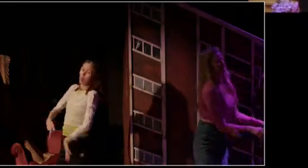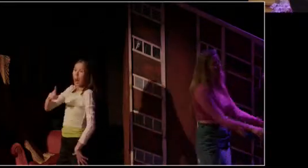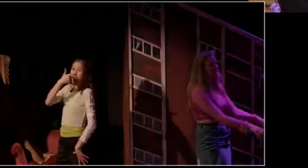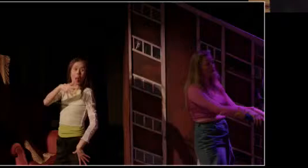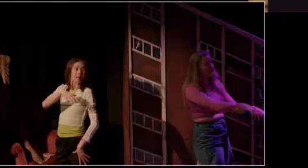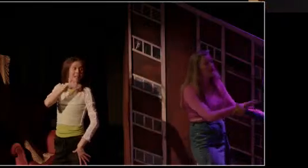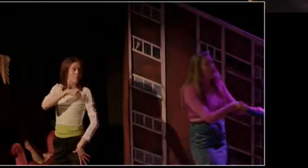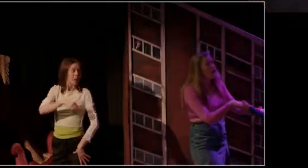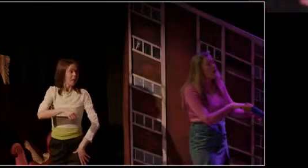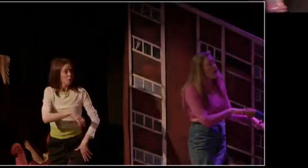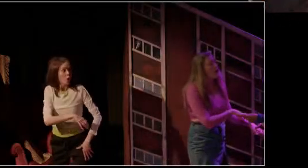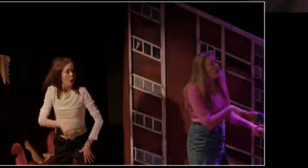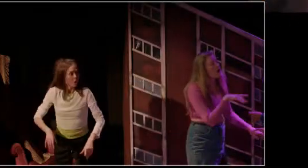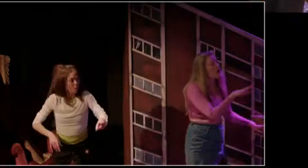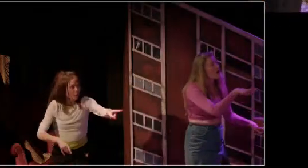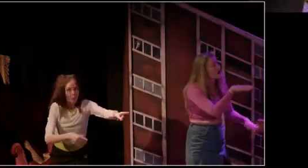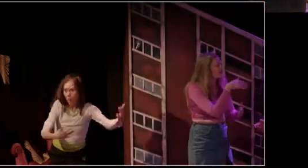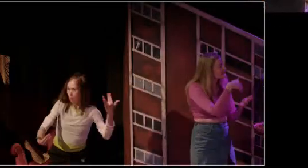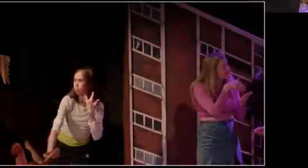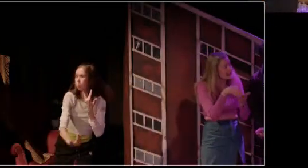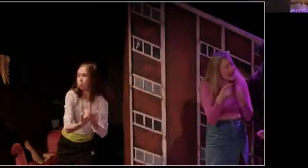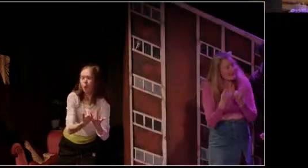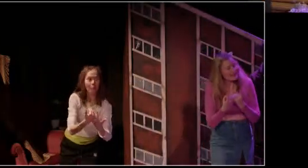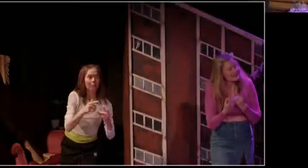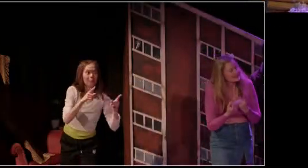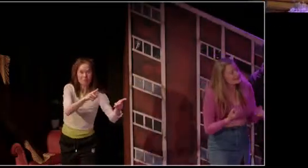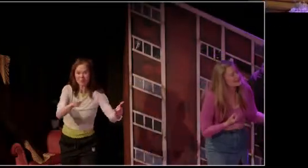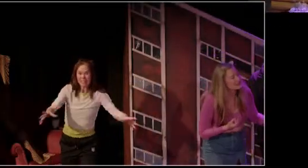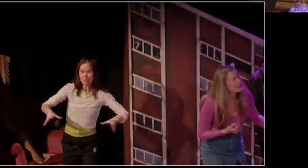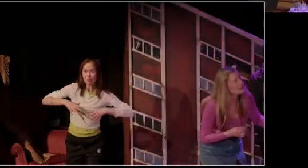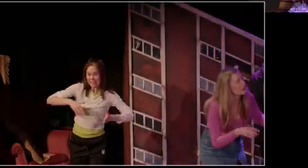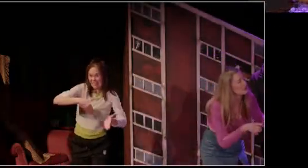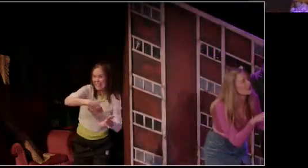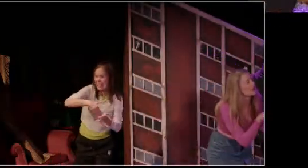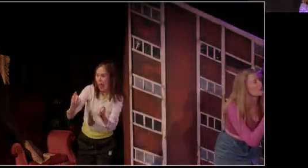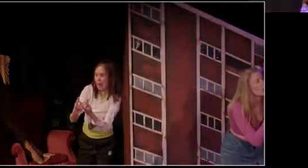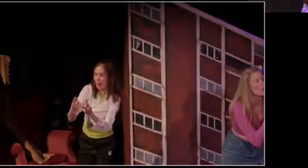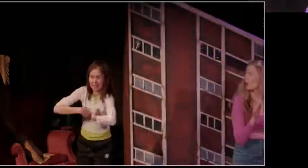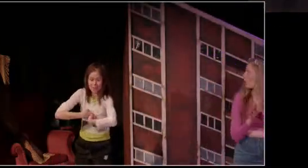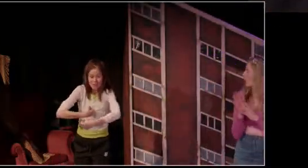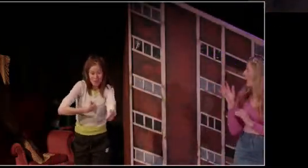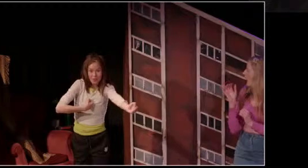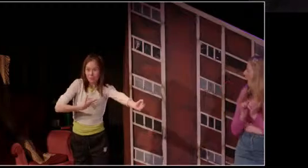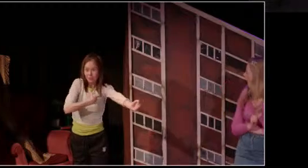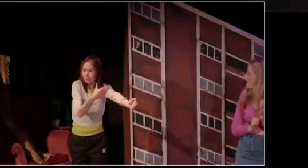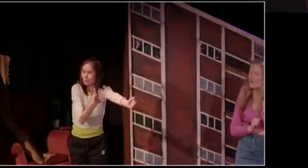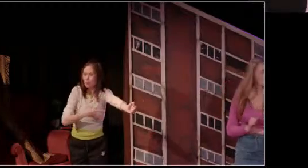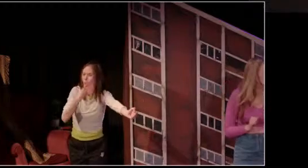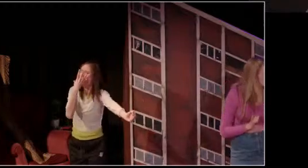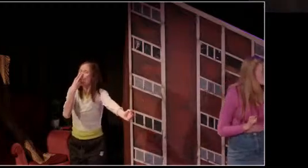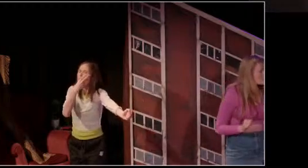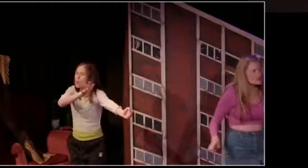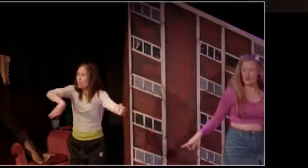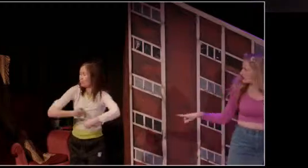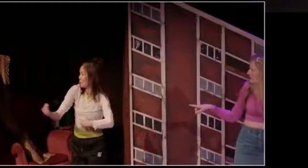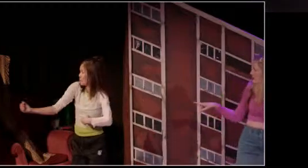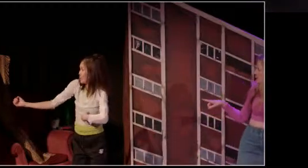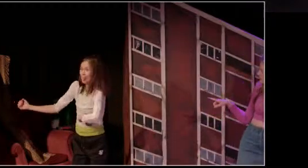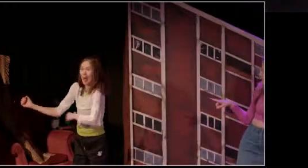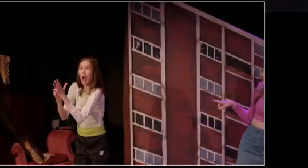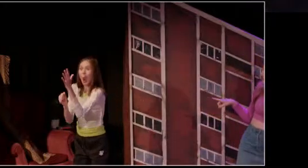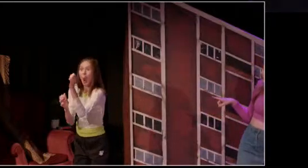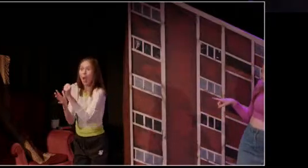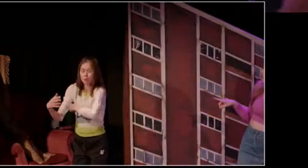Linen white as driven snow, satin black as nighttime glow, gloves as sweet as damask rose, mask for faces and